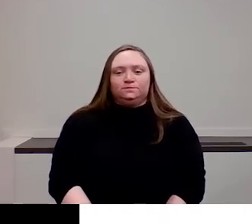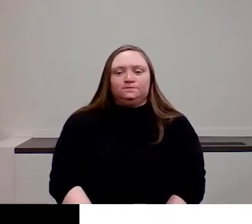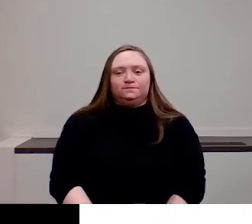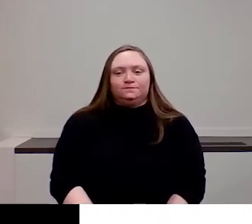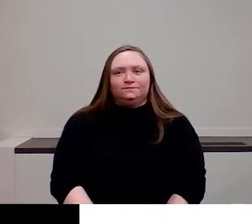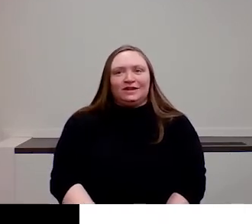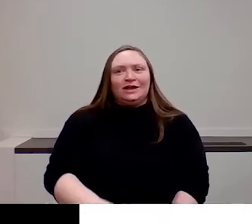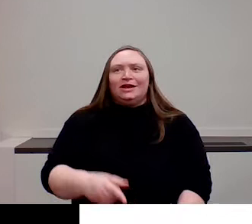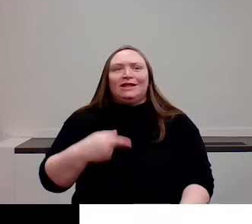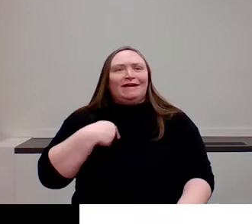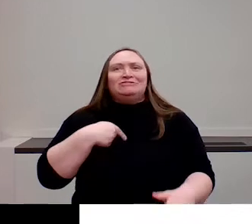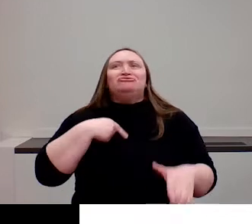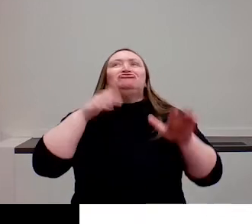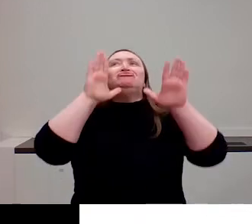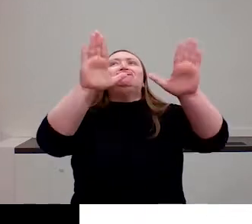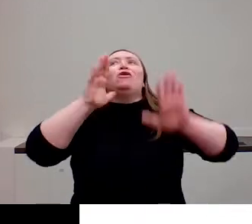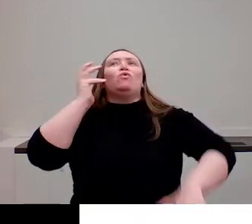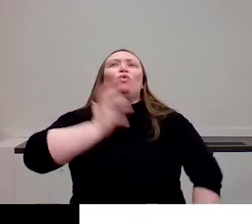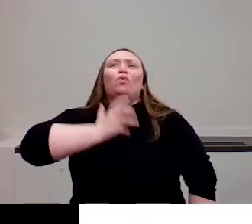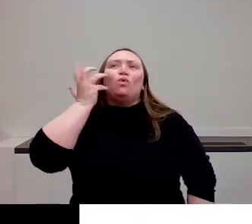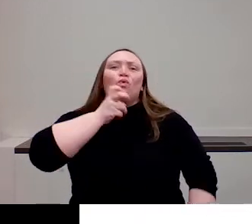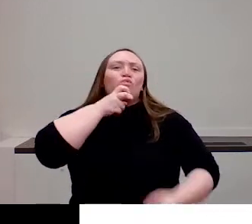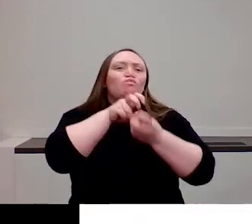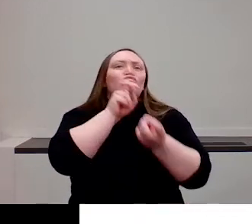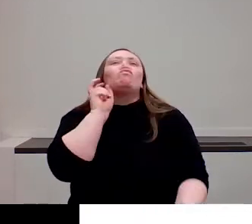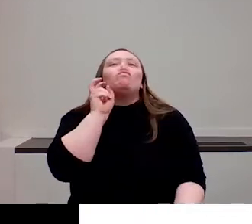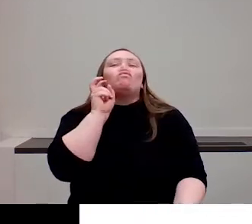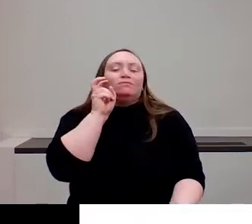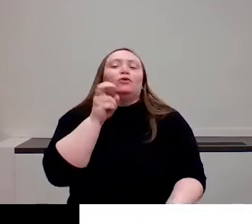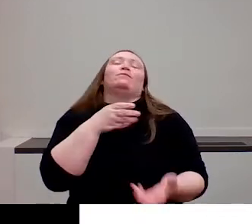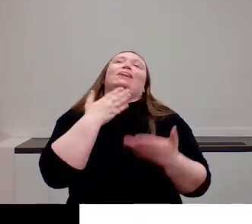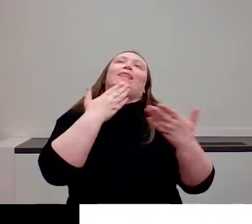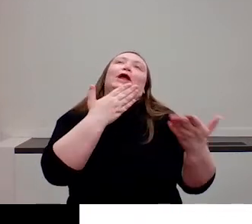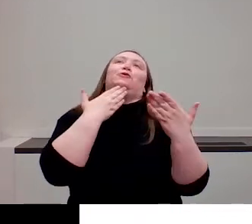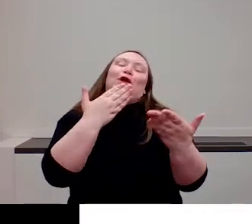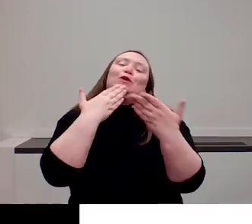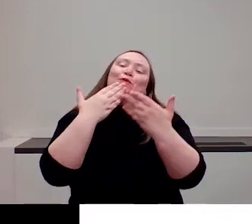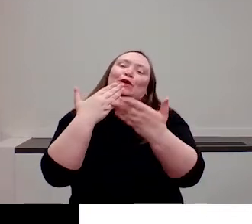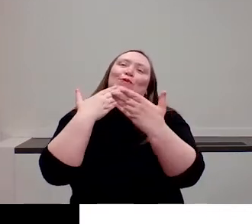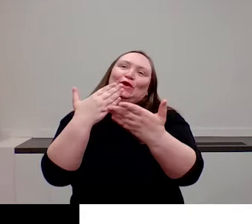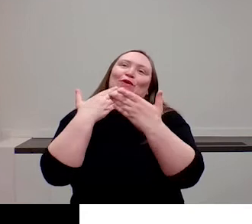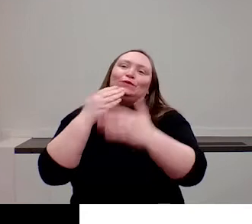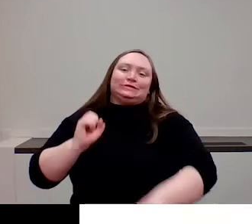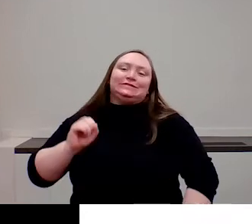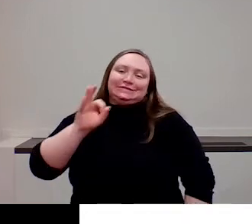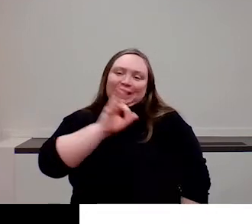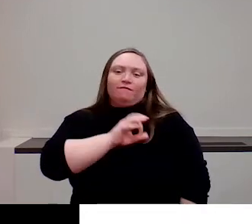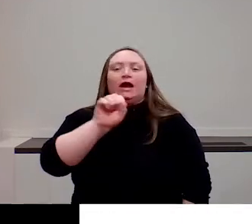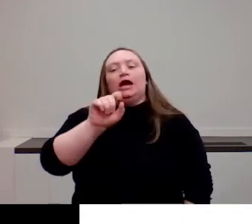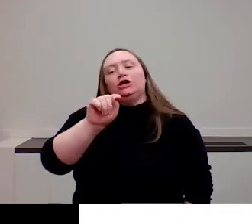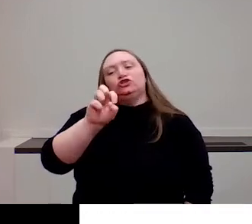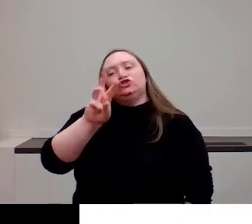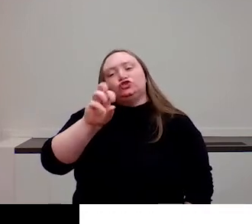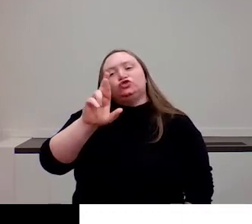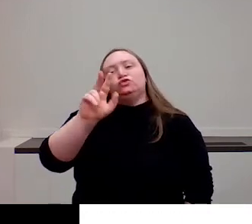You just can't beat that, right? I mean, it's so good. So any thank yous to the staff over at Stewart